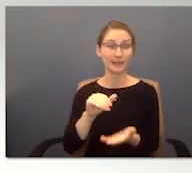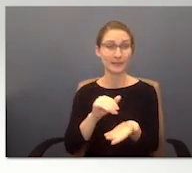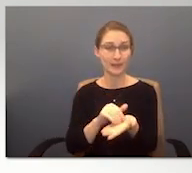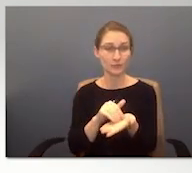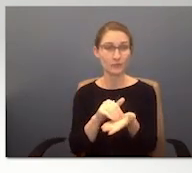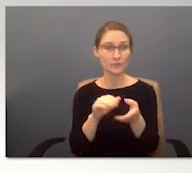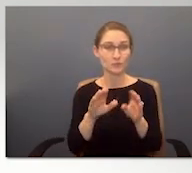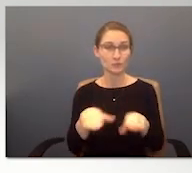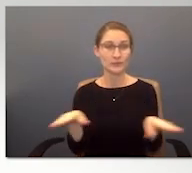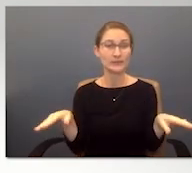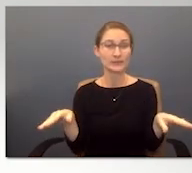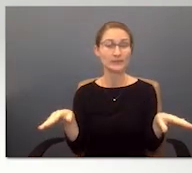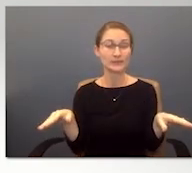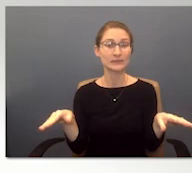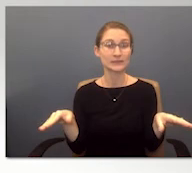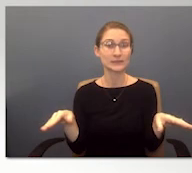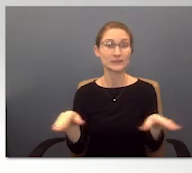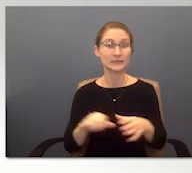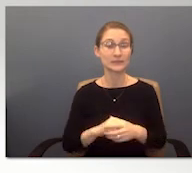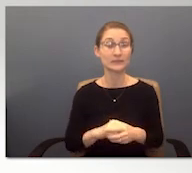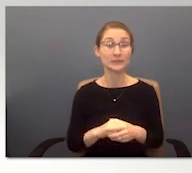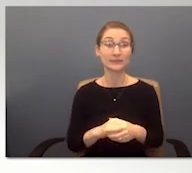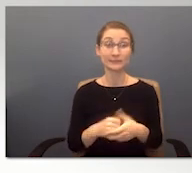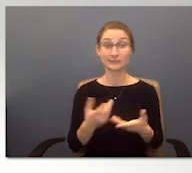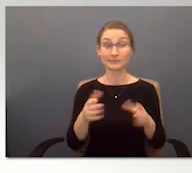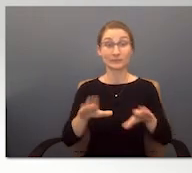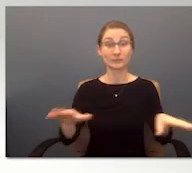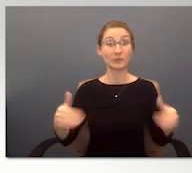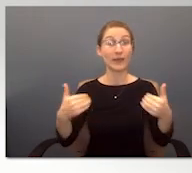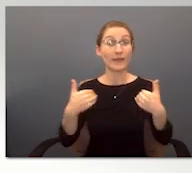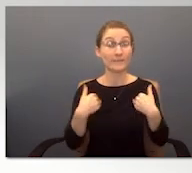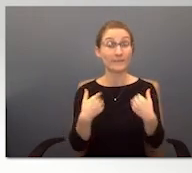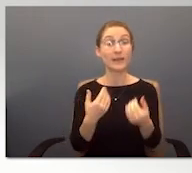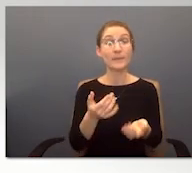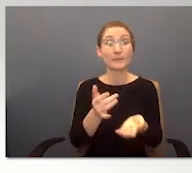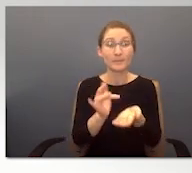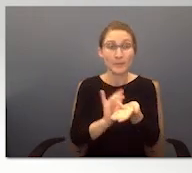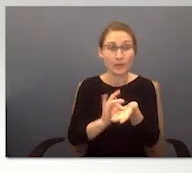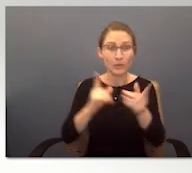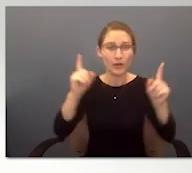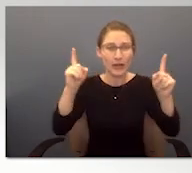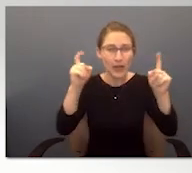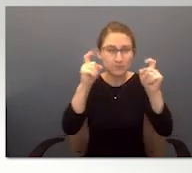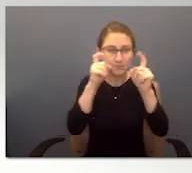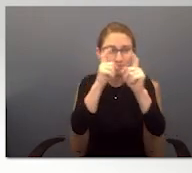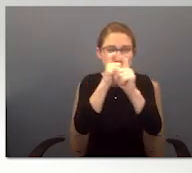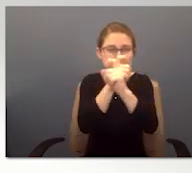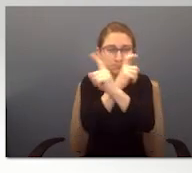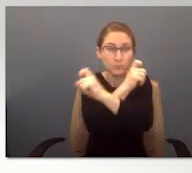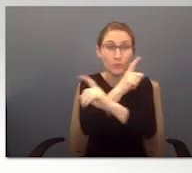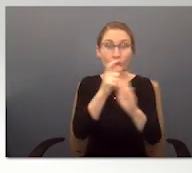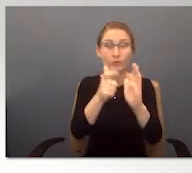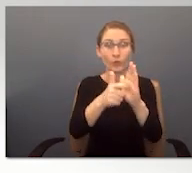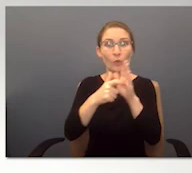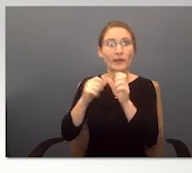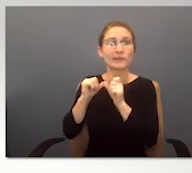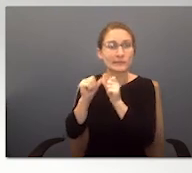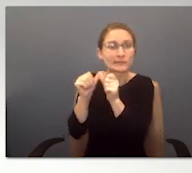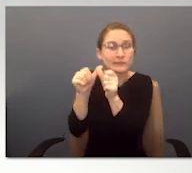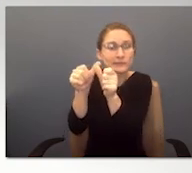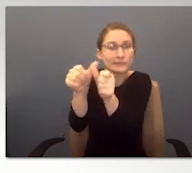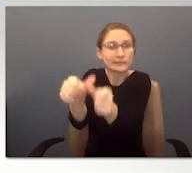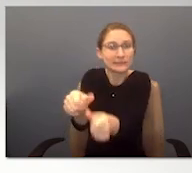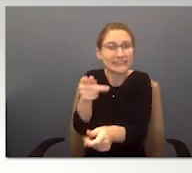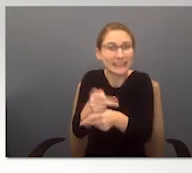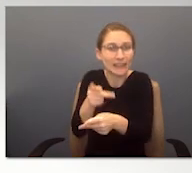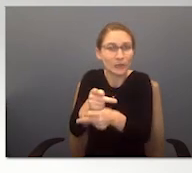number, but really critical number, children with medical complexity requiring intensive, ongoing